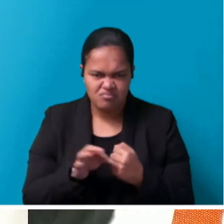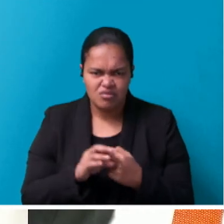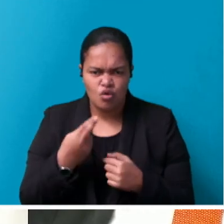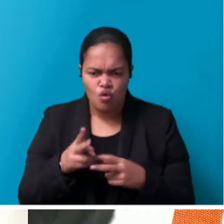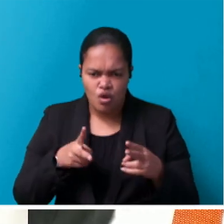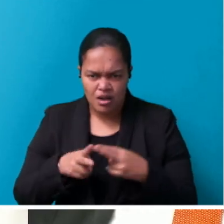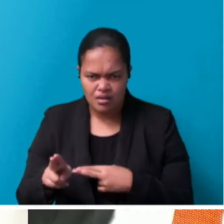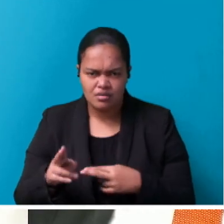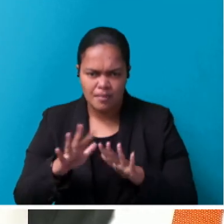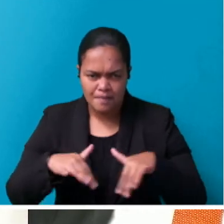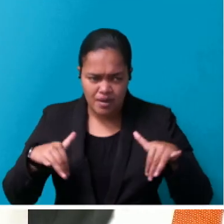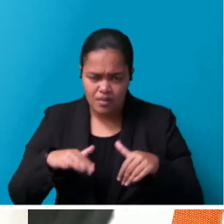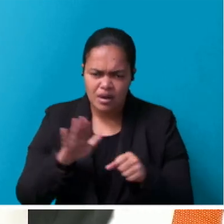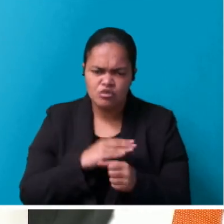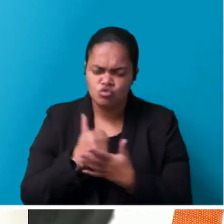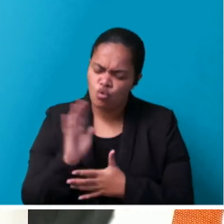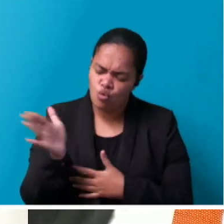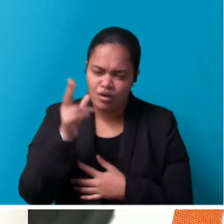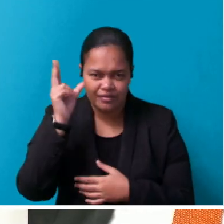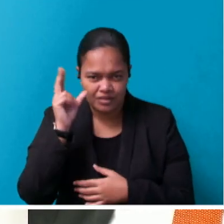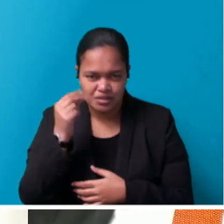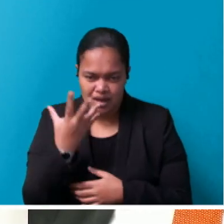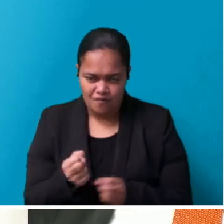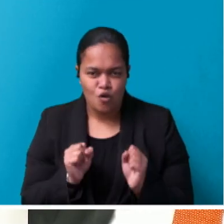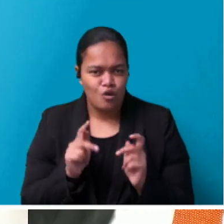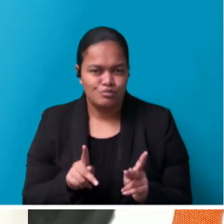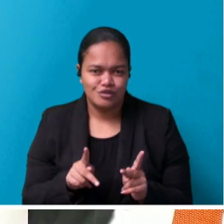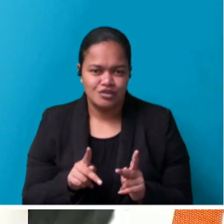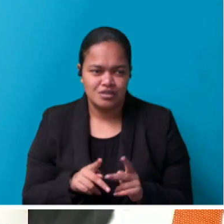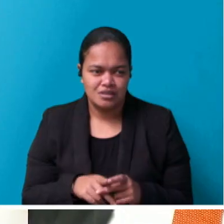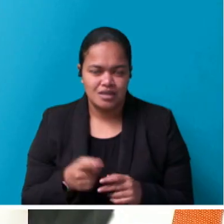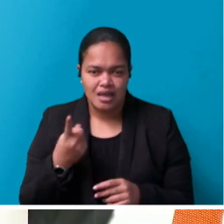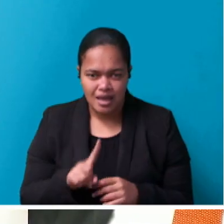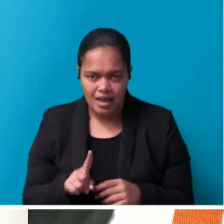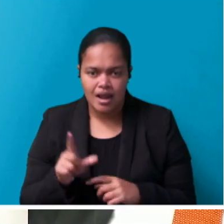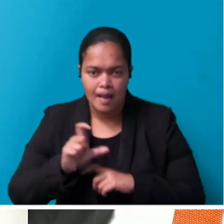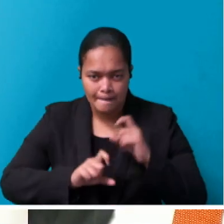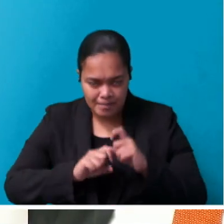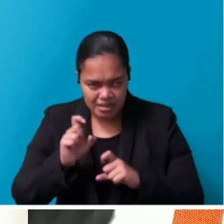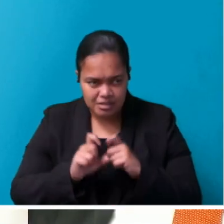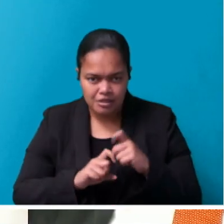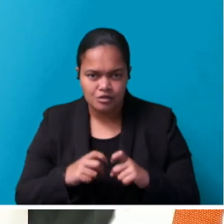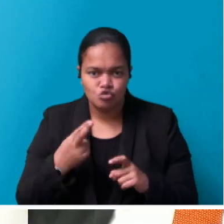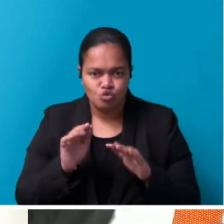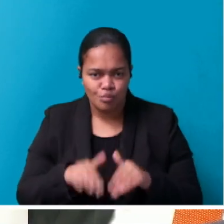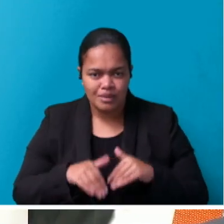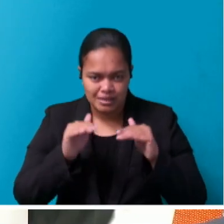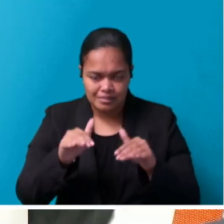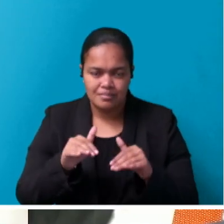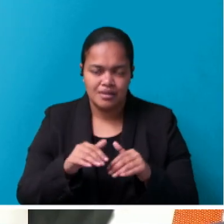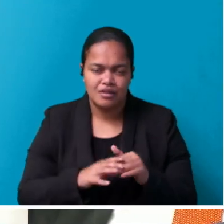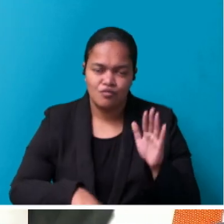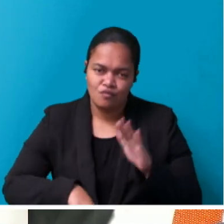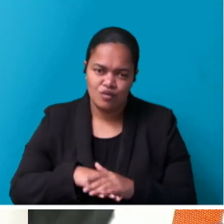must also ensure that all Fijians have the opportunity and means and capacity to participate meaningfully